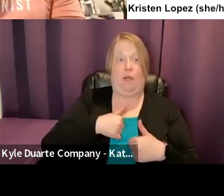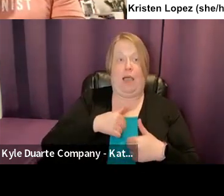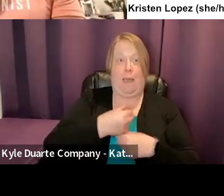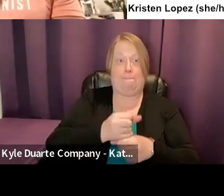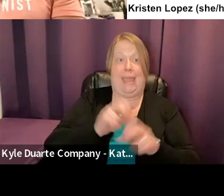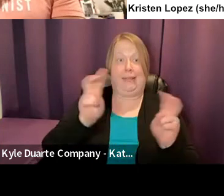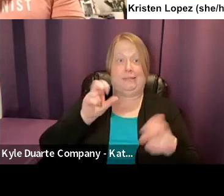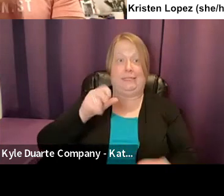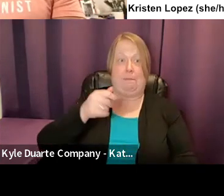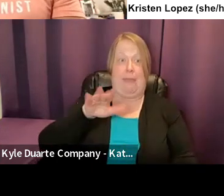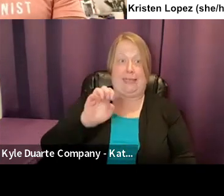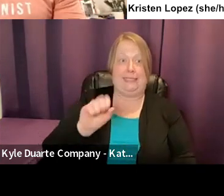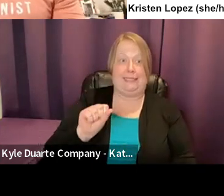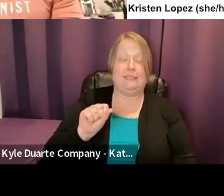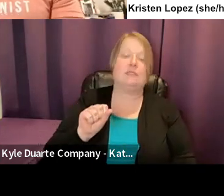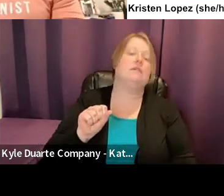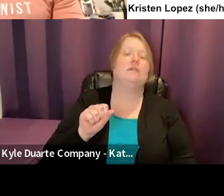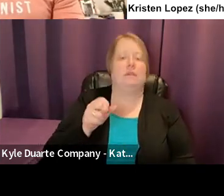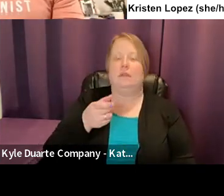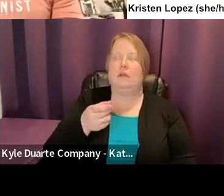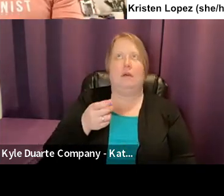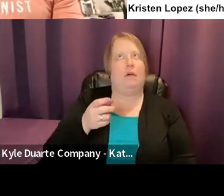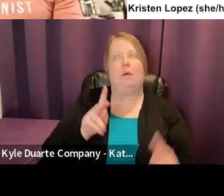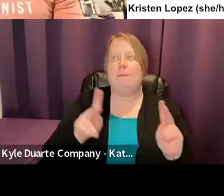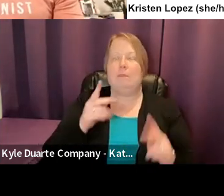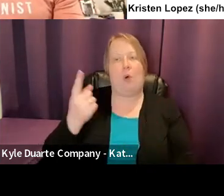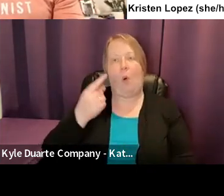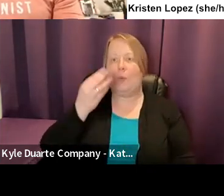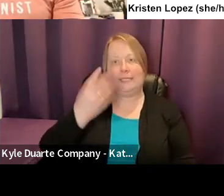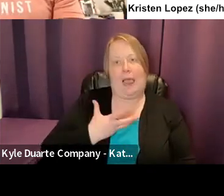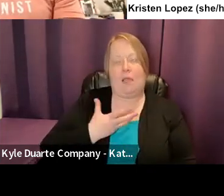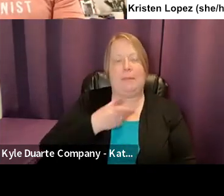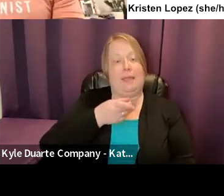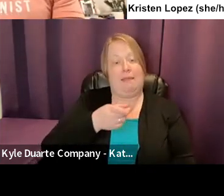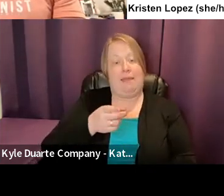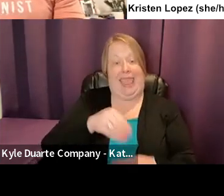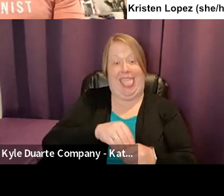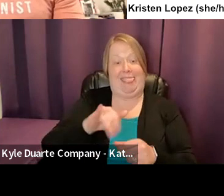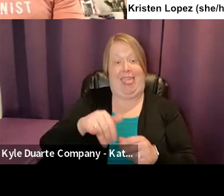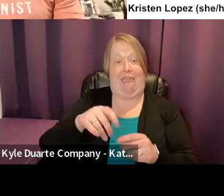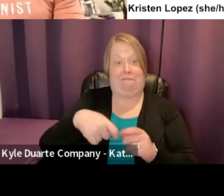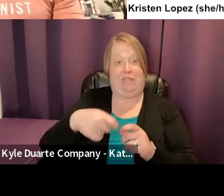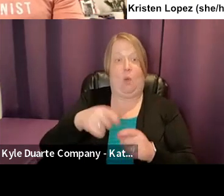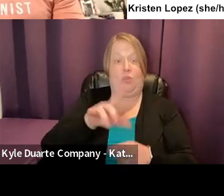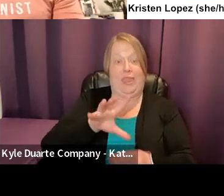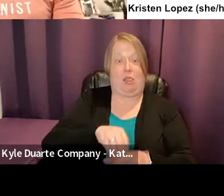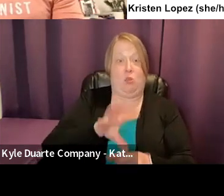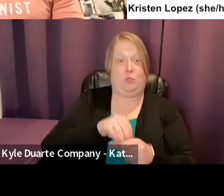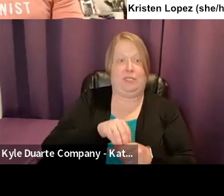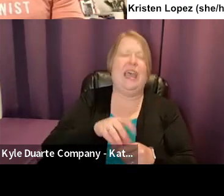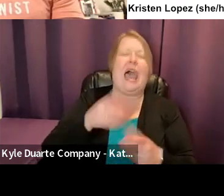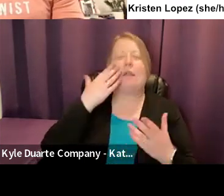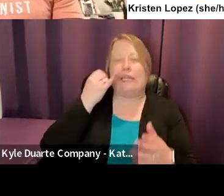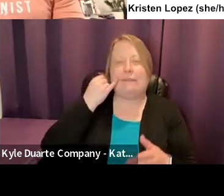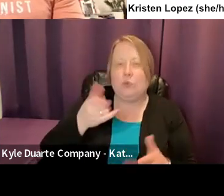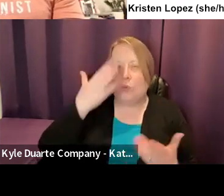constantly have told me the inclusion in the video, which is, if people don't know what the